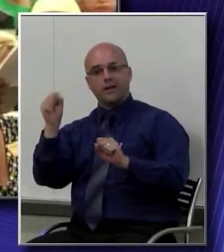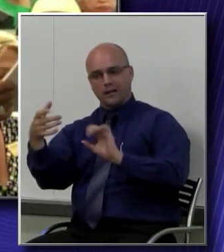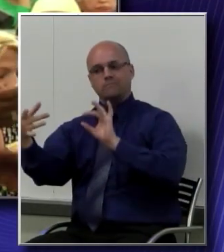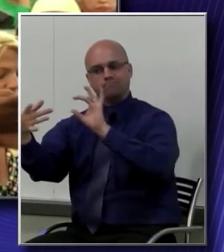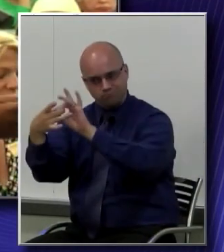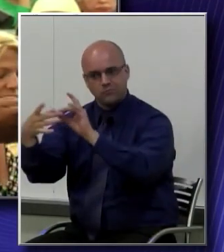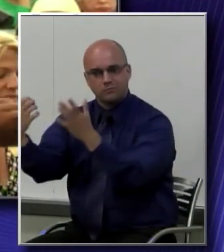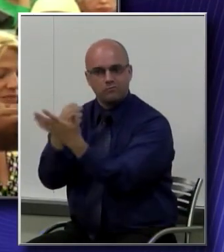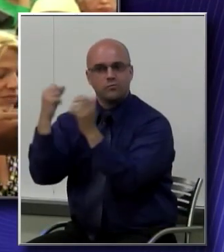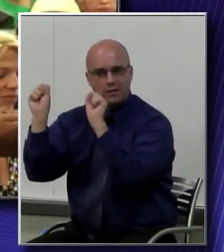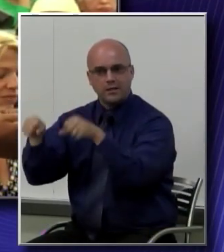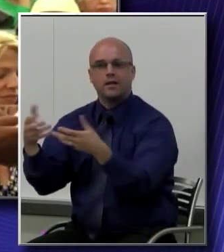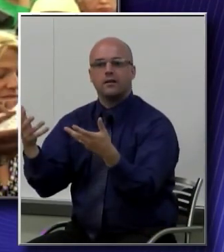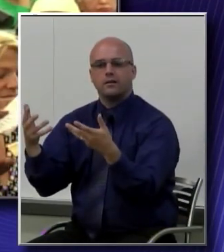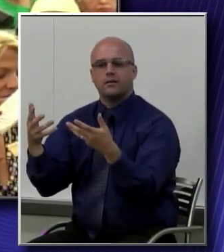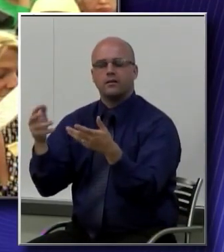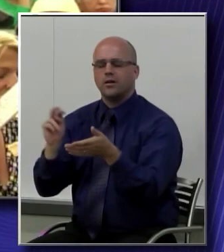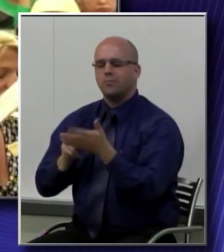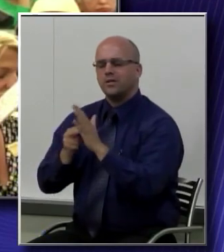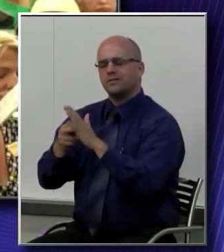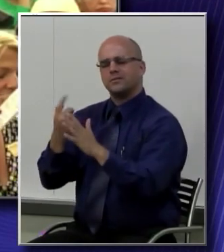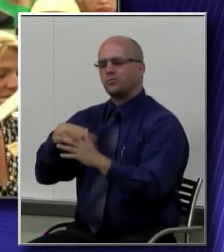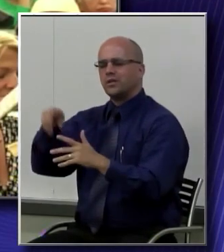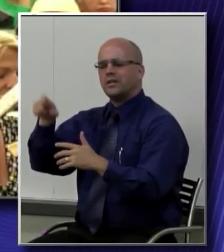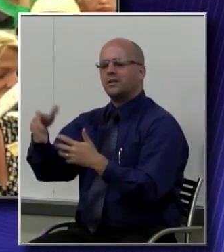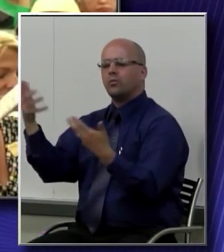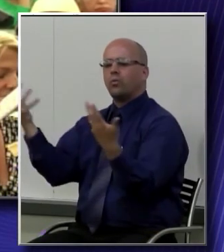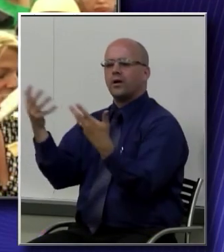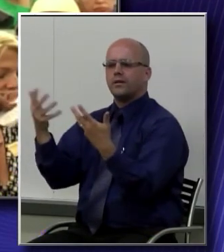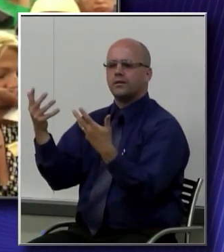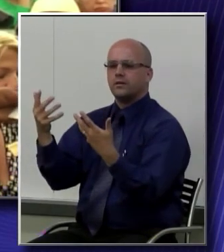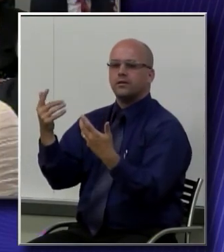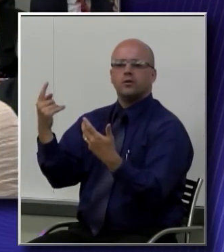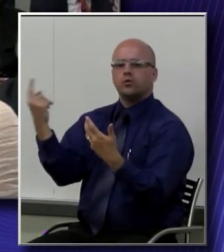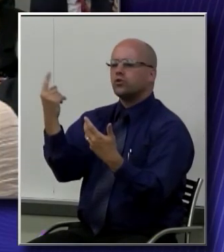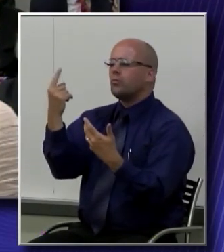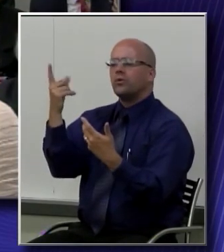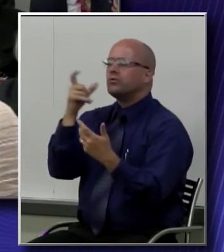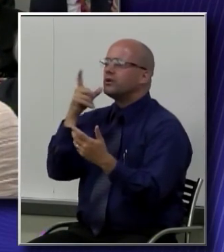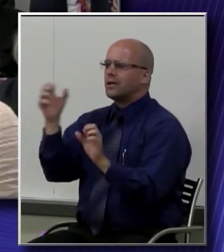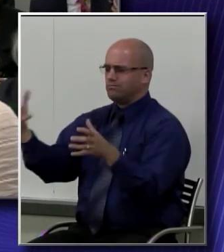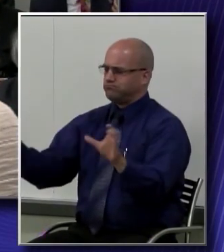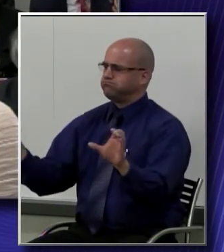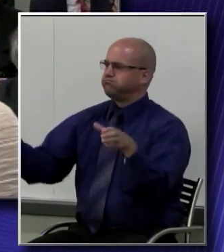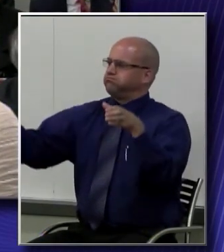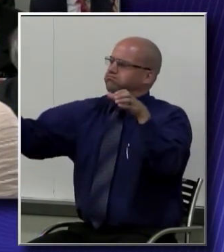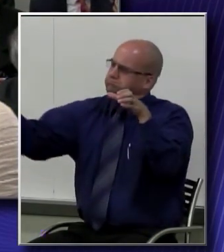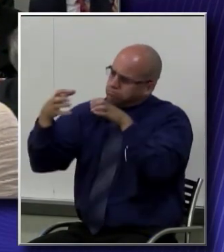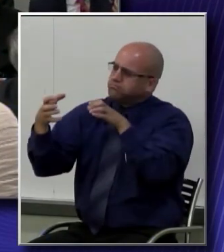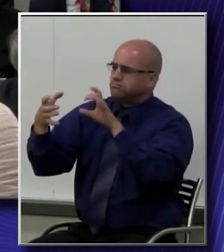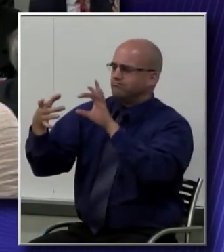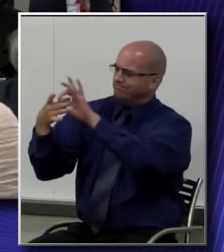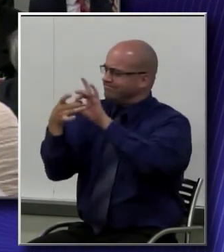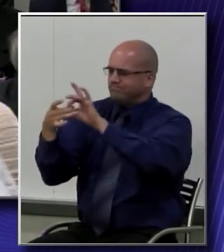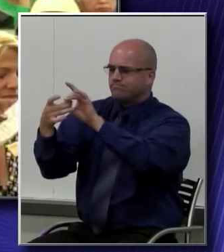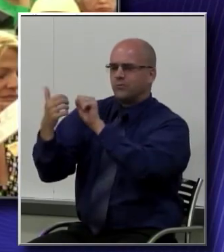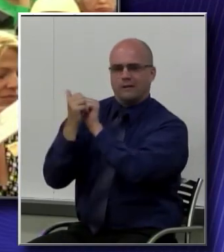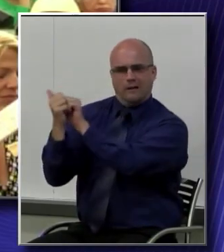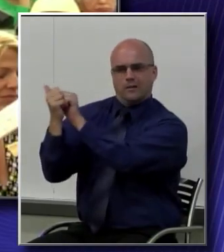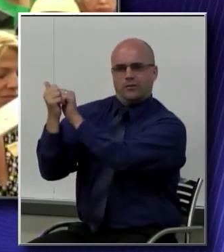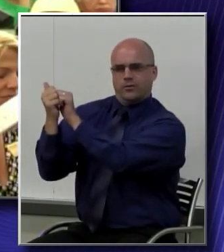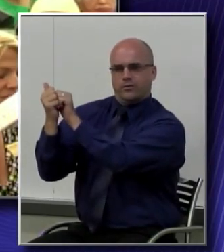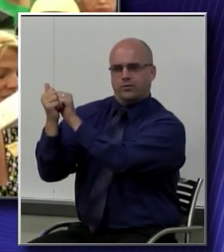So what we need is someone who can bring that together. What you need is, what you have